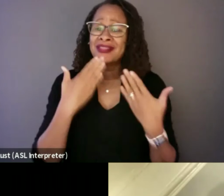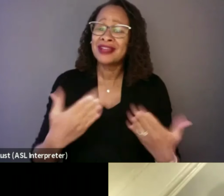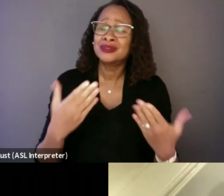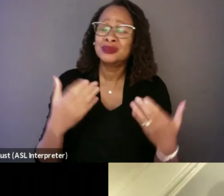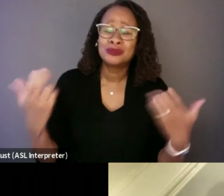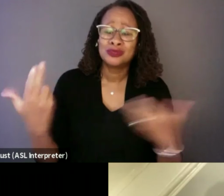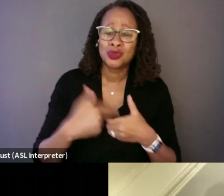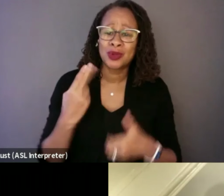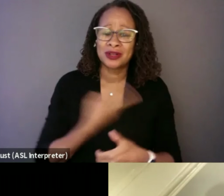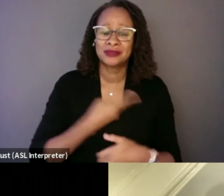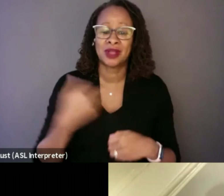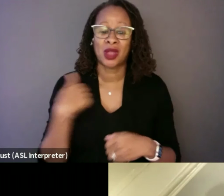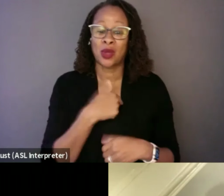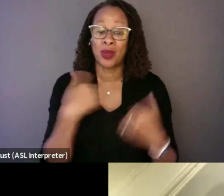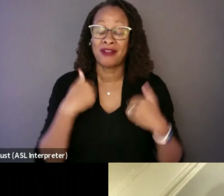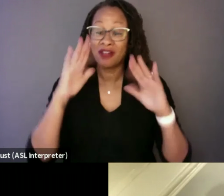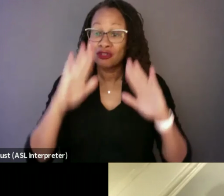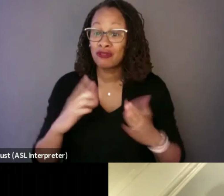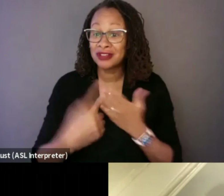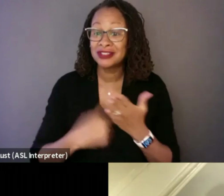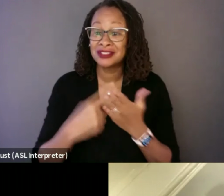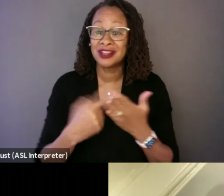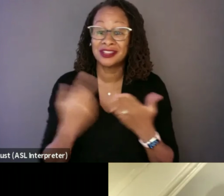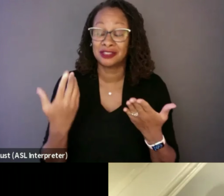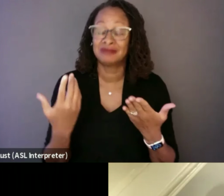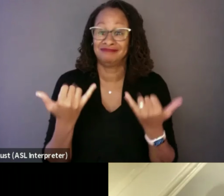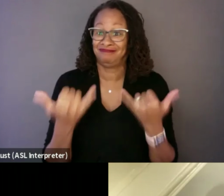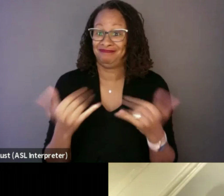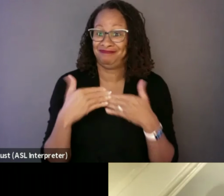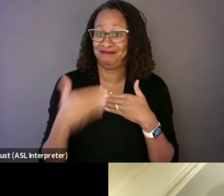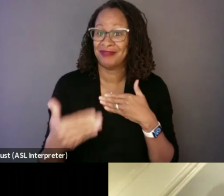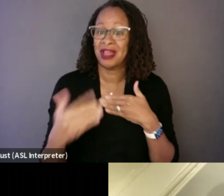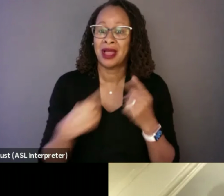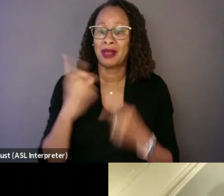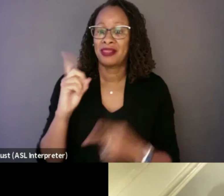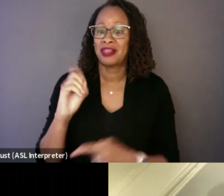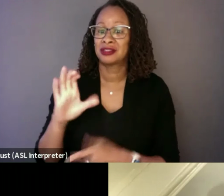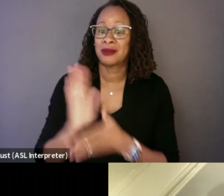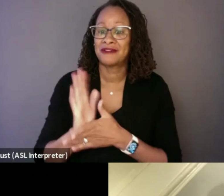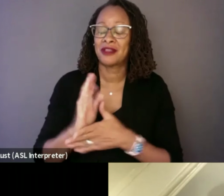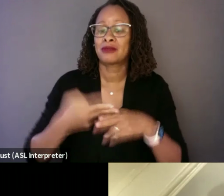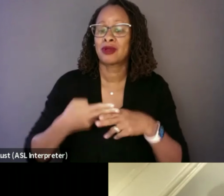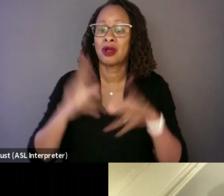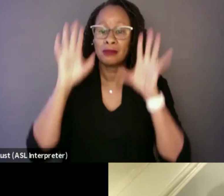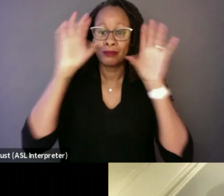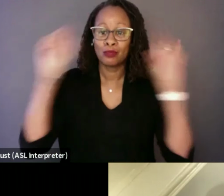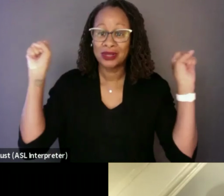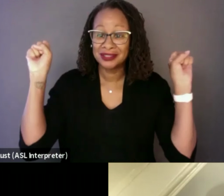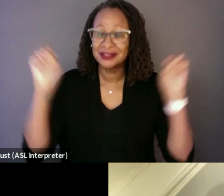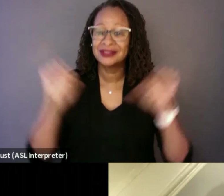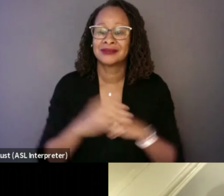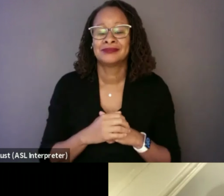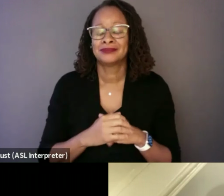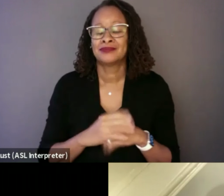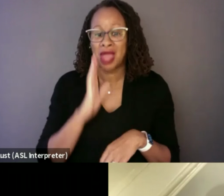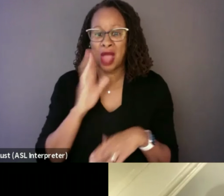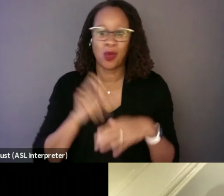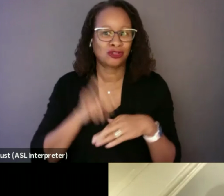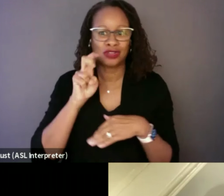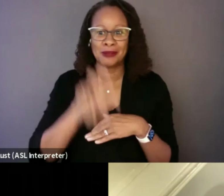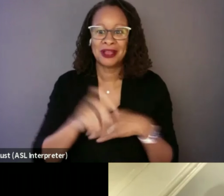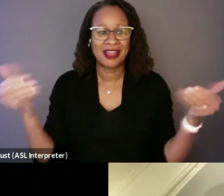us. We have a great discussion ahead of us about the documentary film President. And so I'm just going to jump right in and